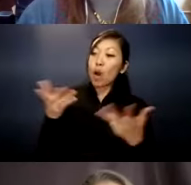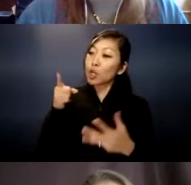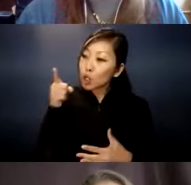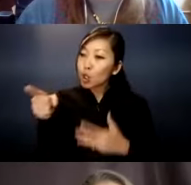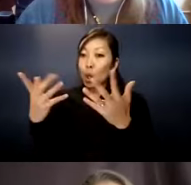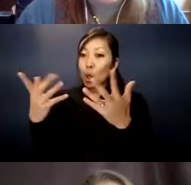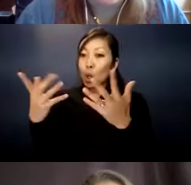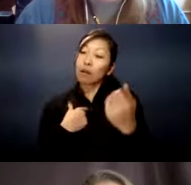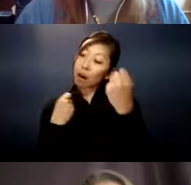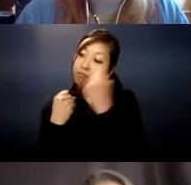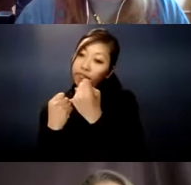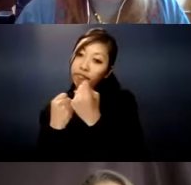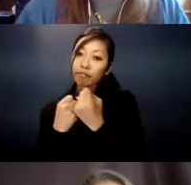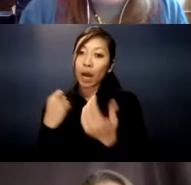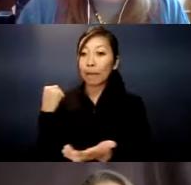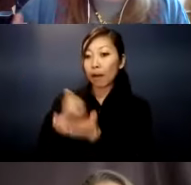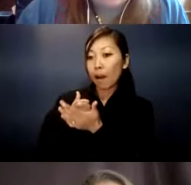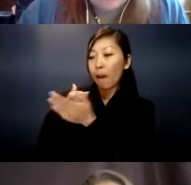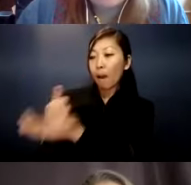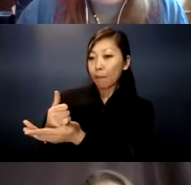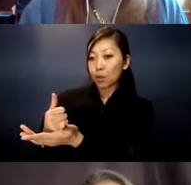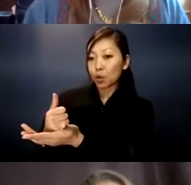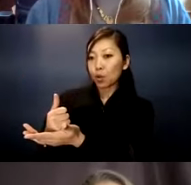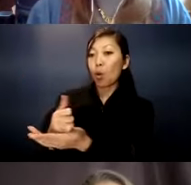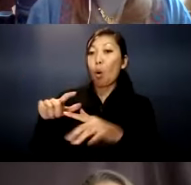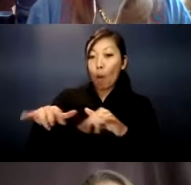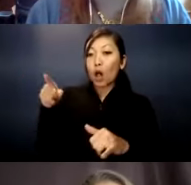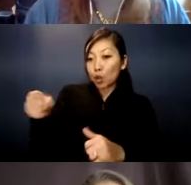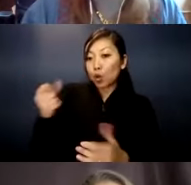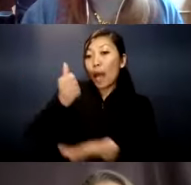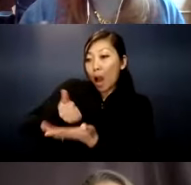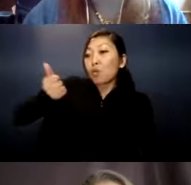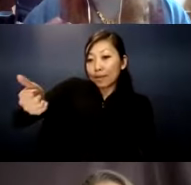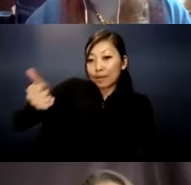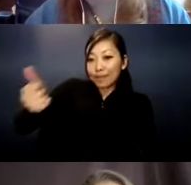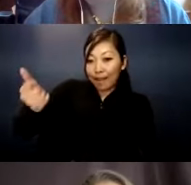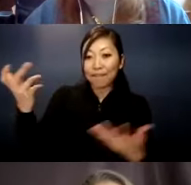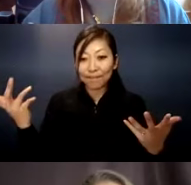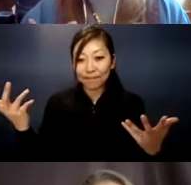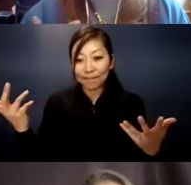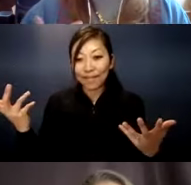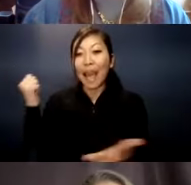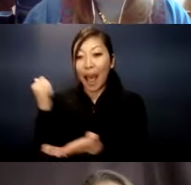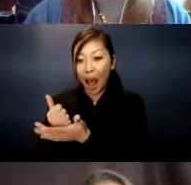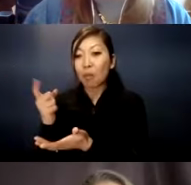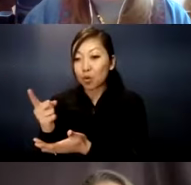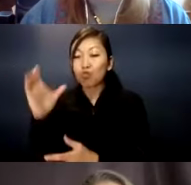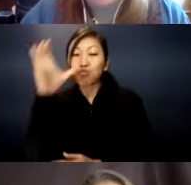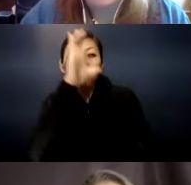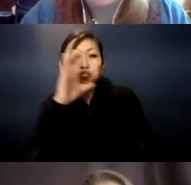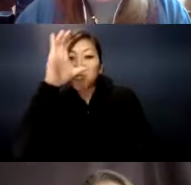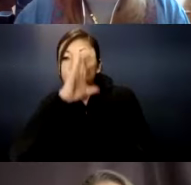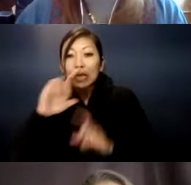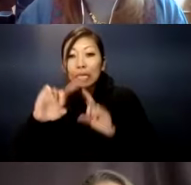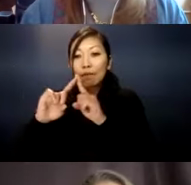I'm here to help you help yourself. I'm here to help you explore things that might work